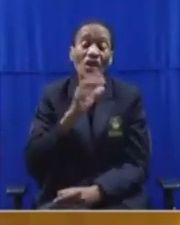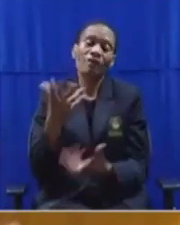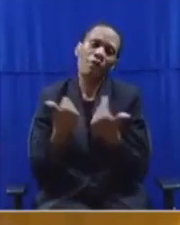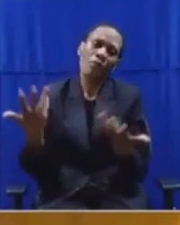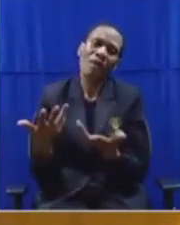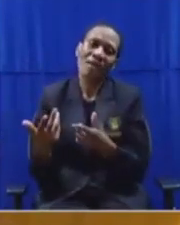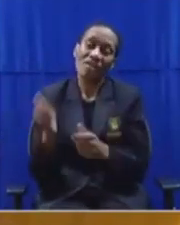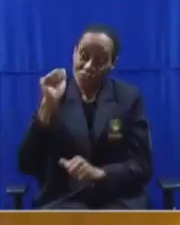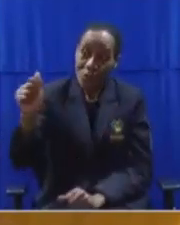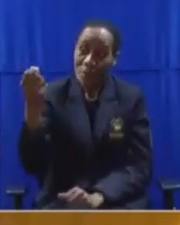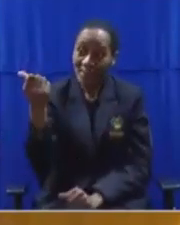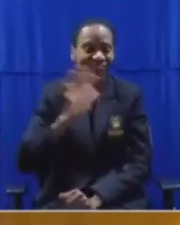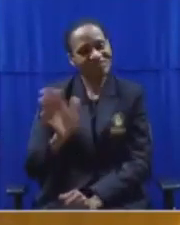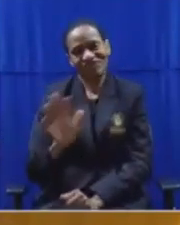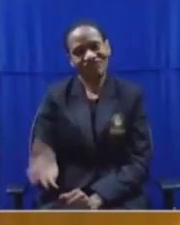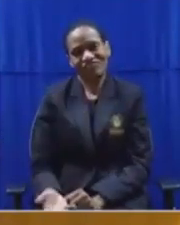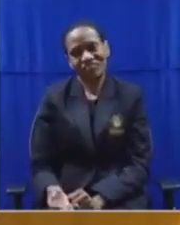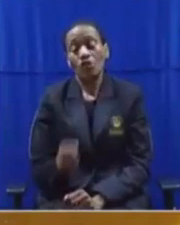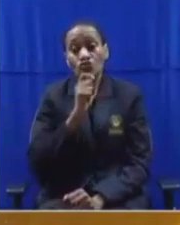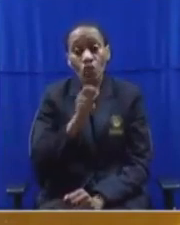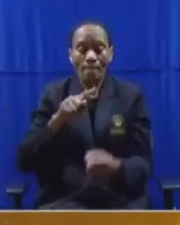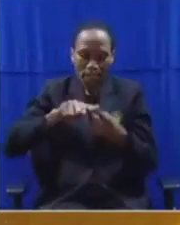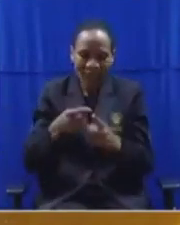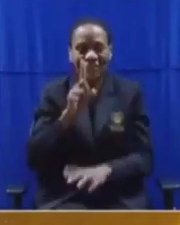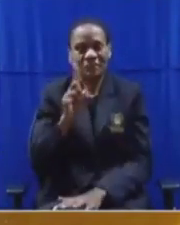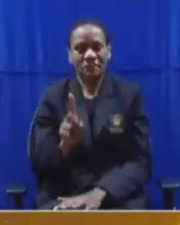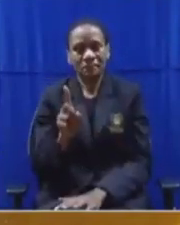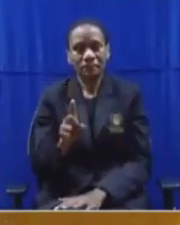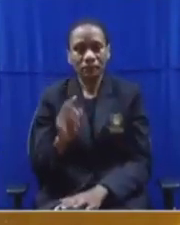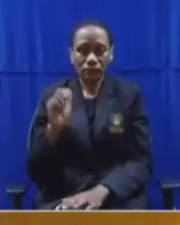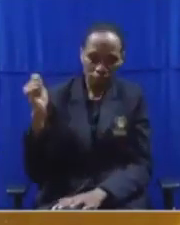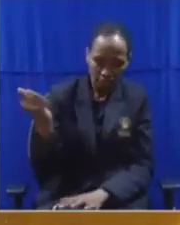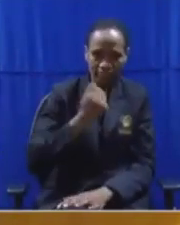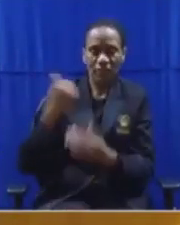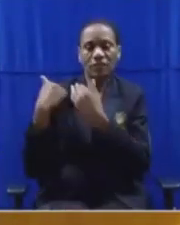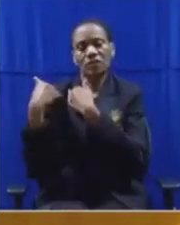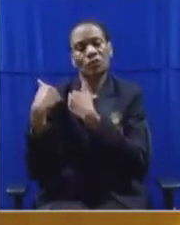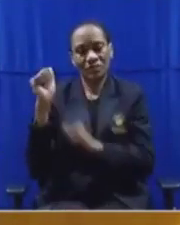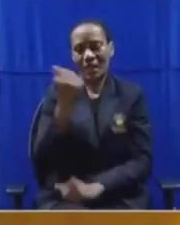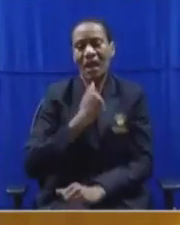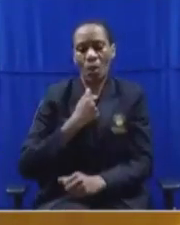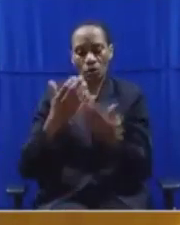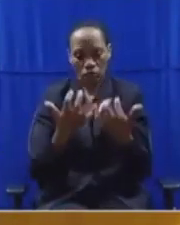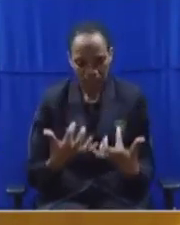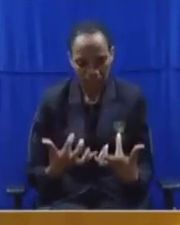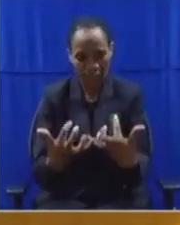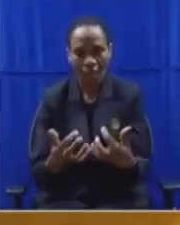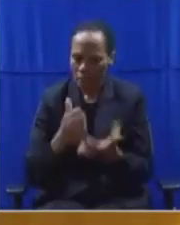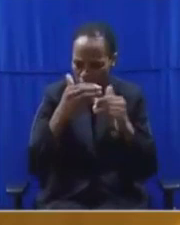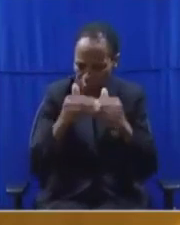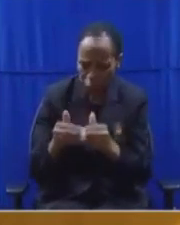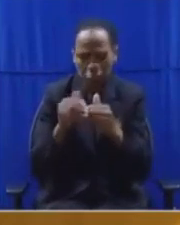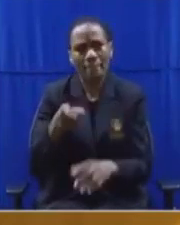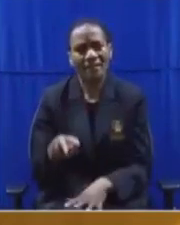not your millions. The fact of the matter is this. It is our job to be the custodians of the South African coffers. Simple